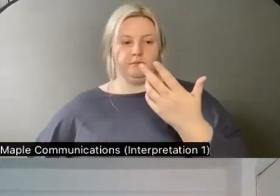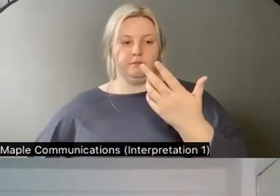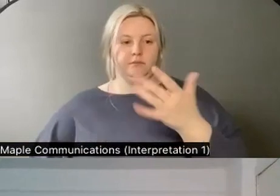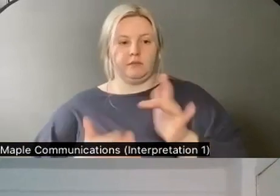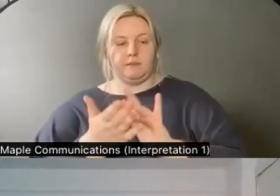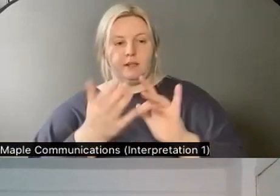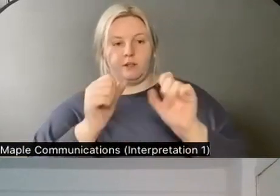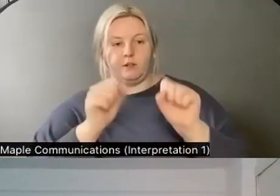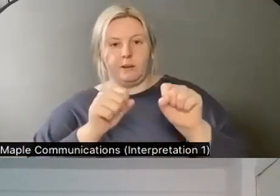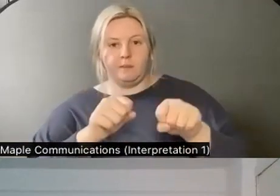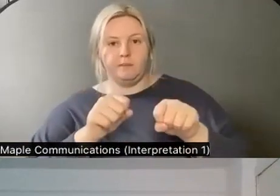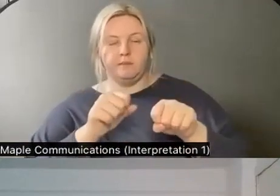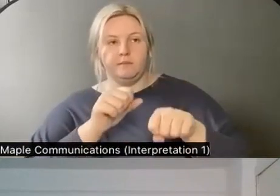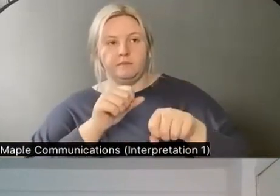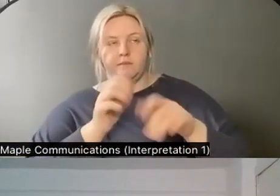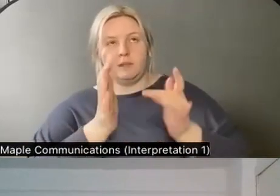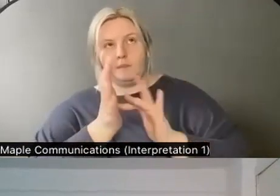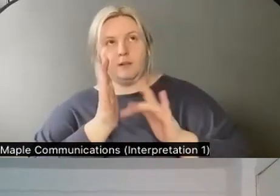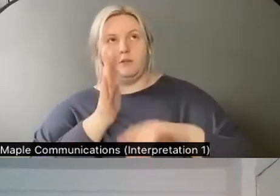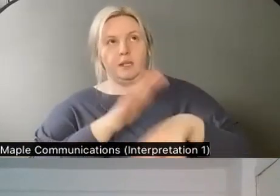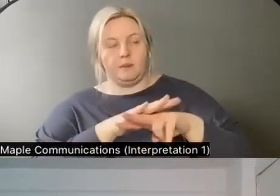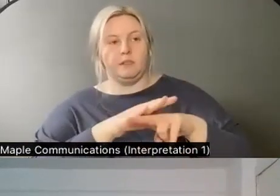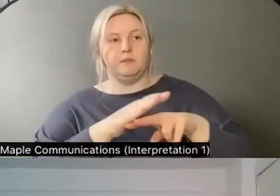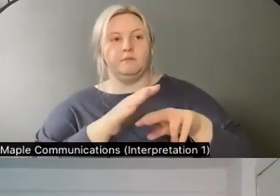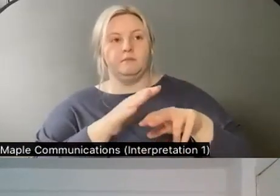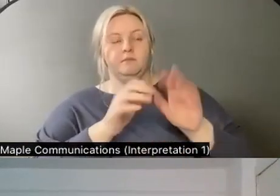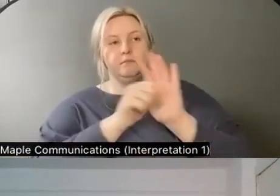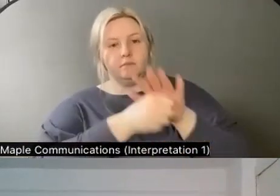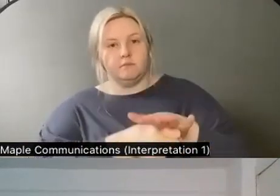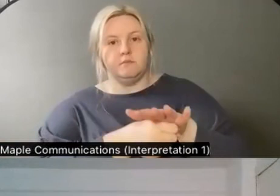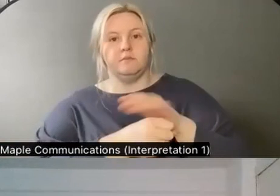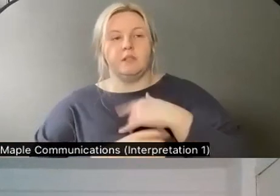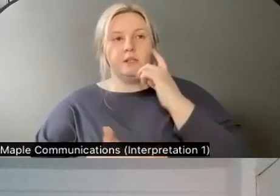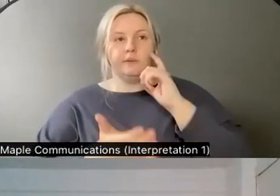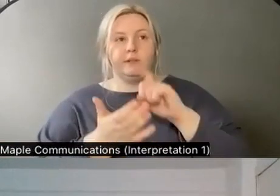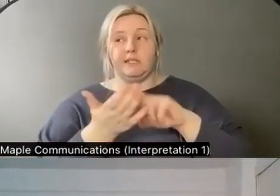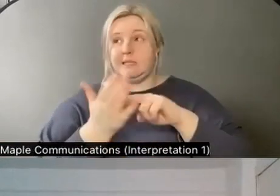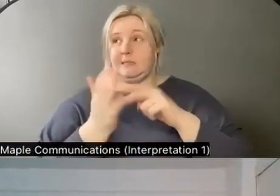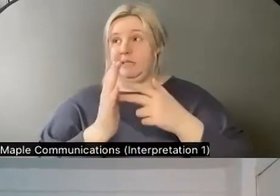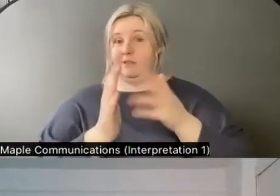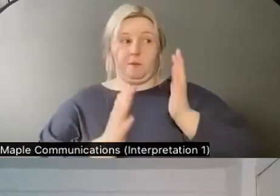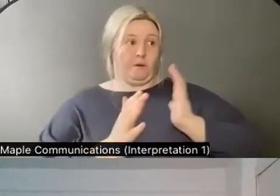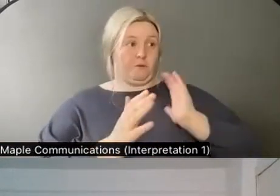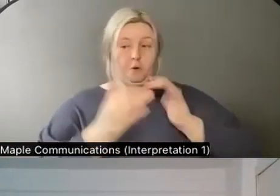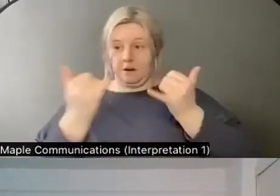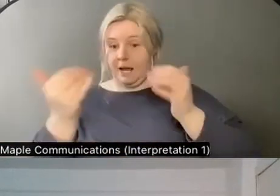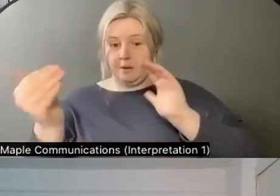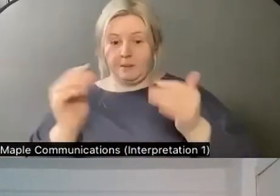made me reflect and realize that there hasn't been a lot of progress in the